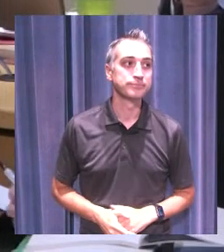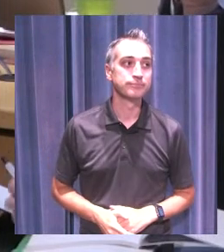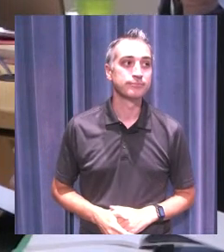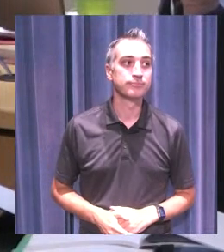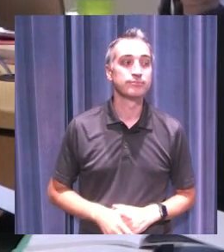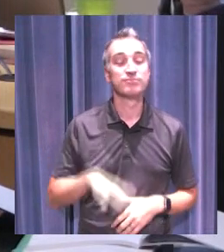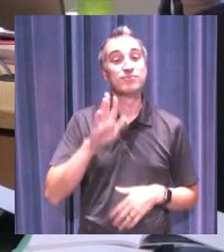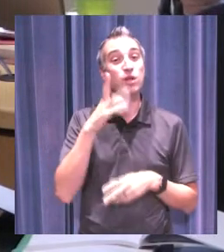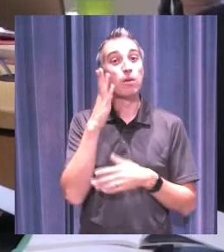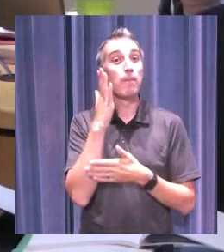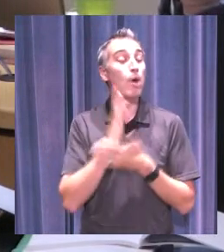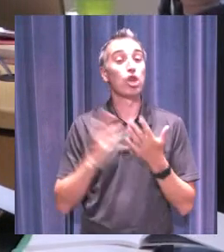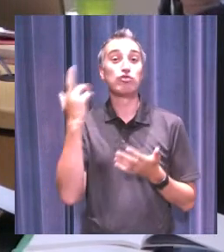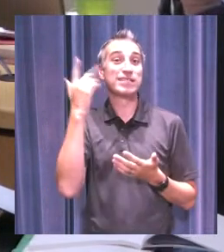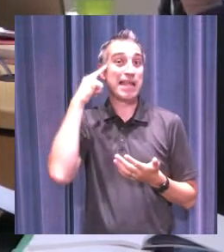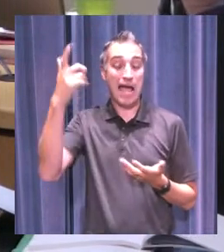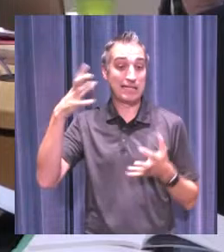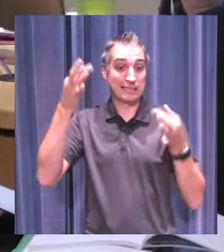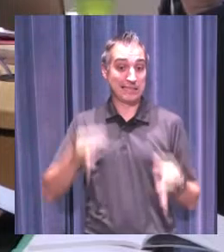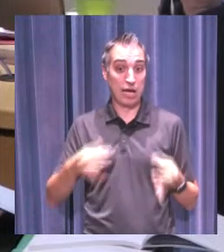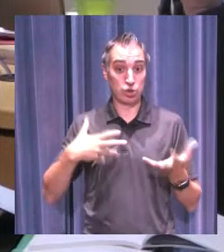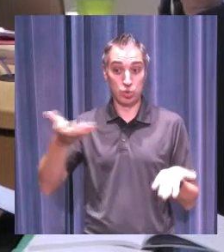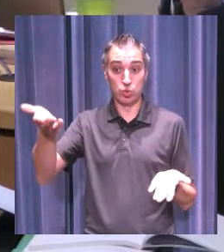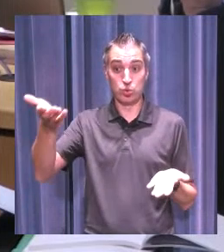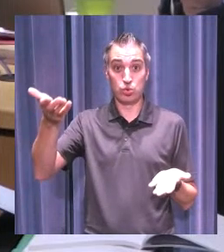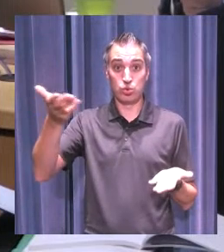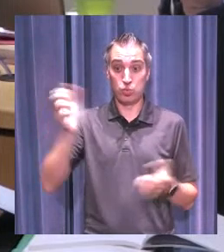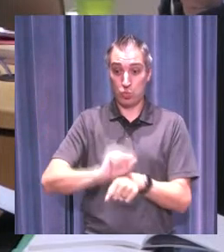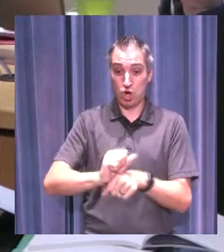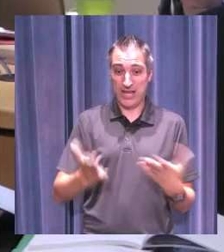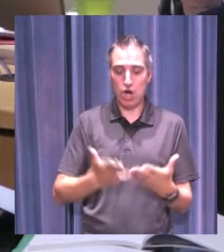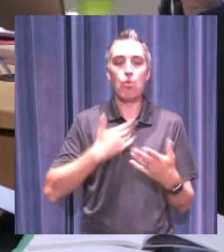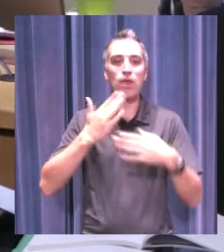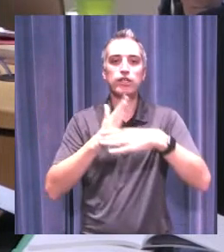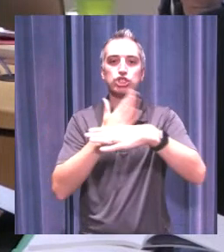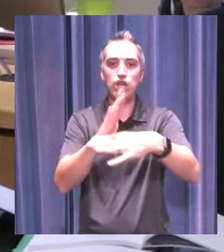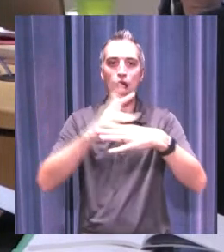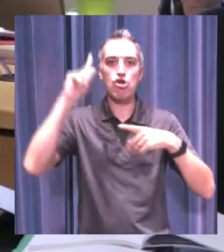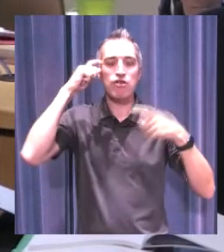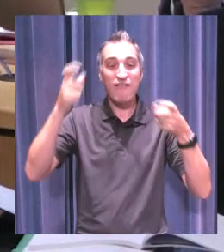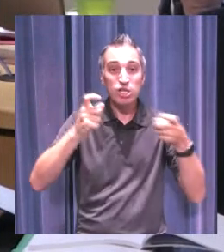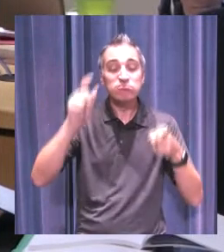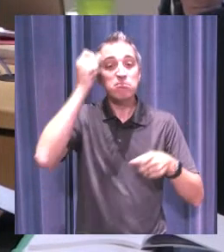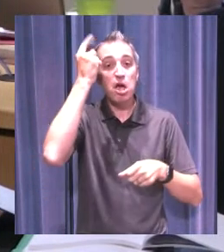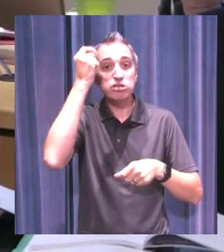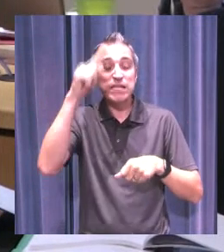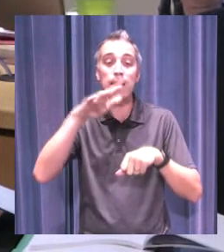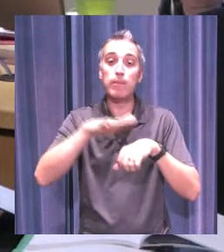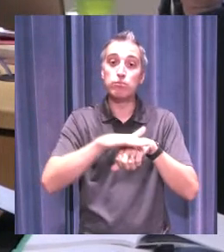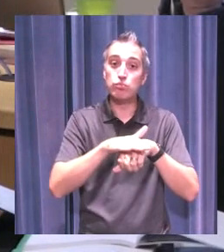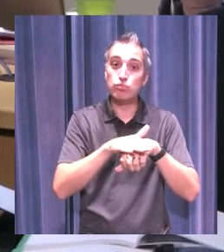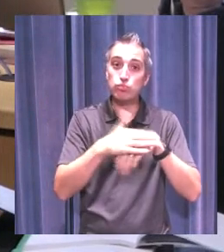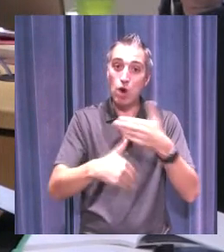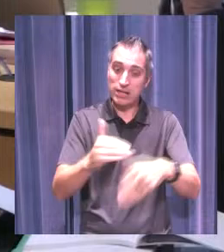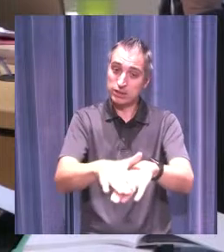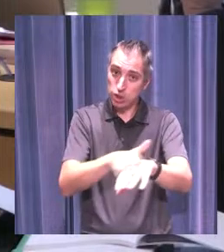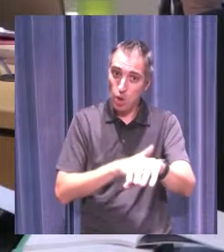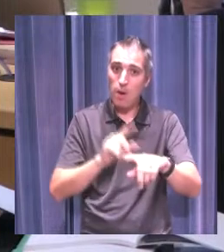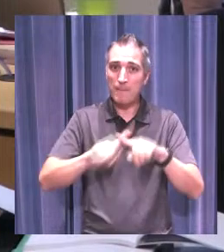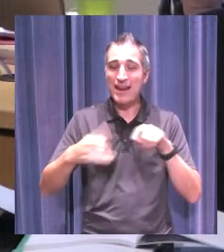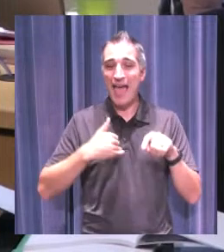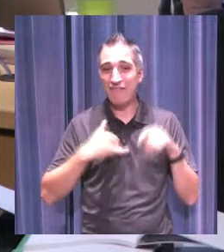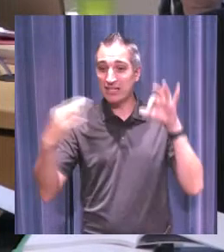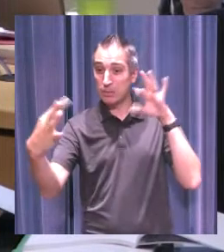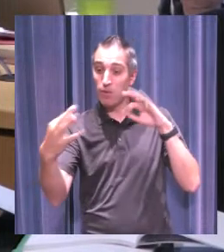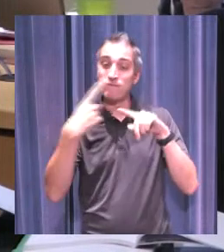of the reason I decided to work at Mott was Mott's commitment to shared governance. While the processes are slow at times, the value of having input from faculty